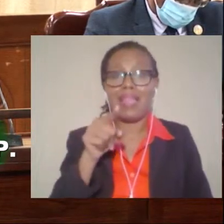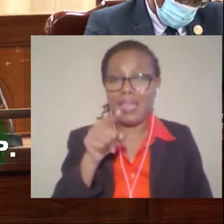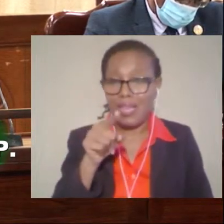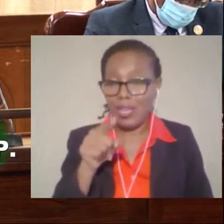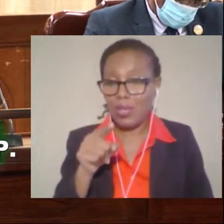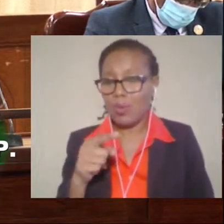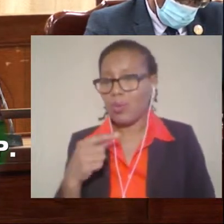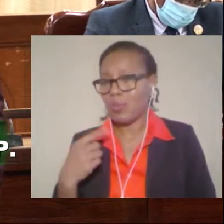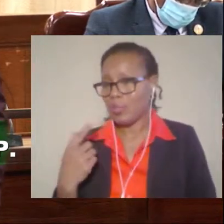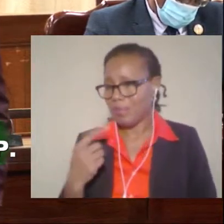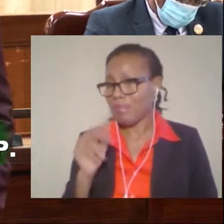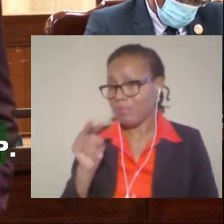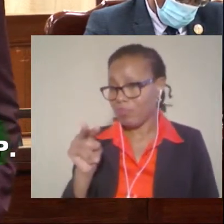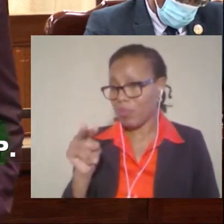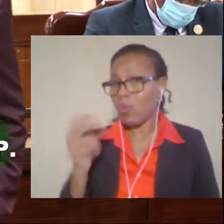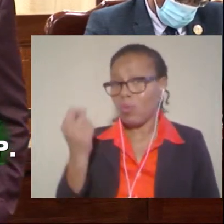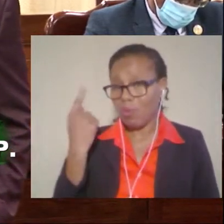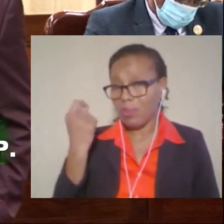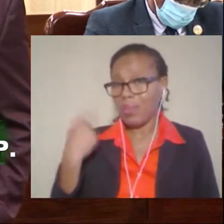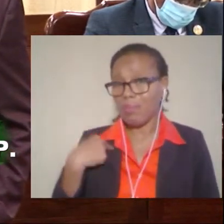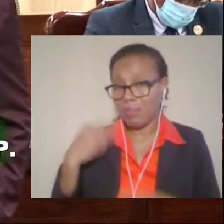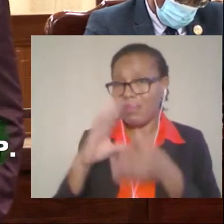saying.